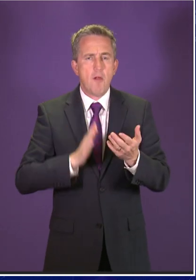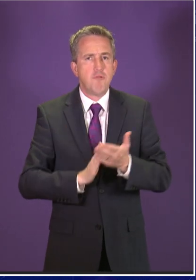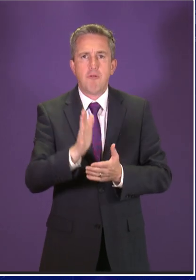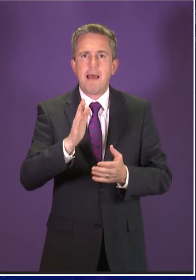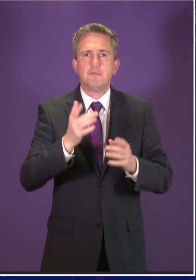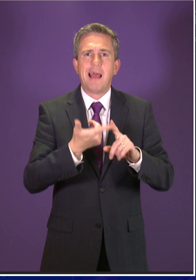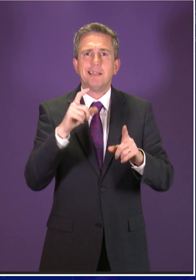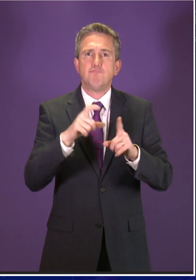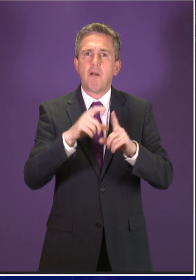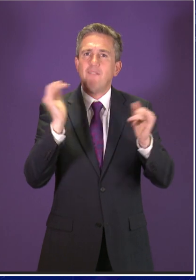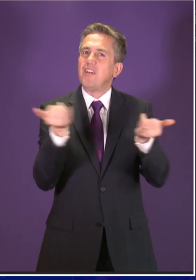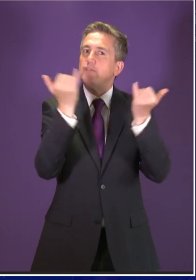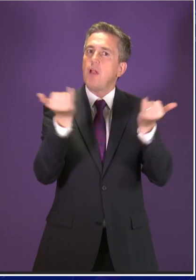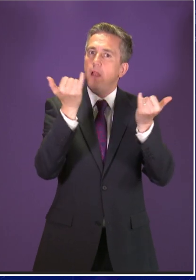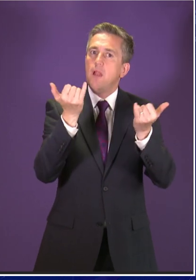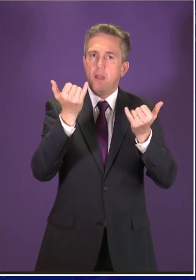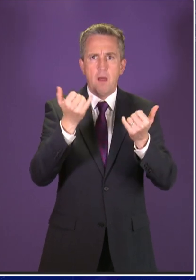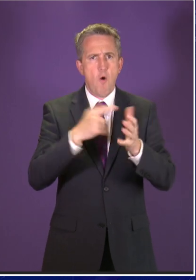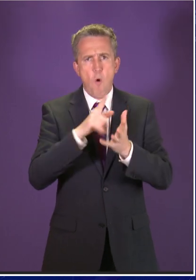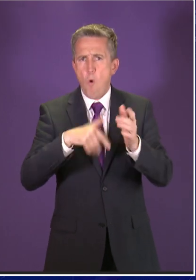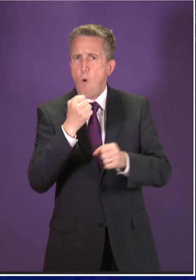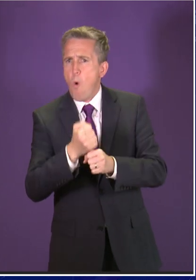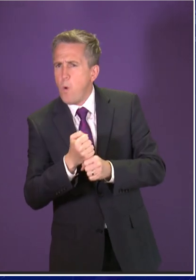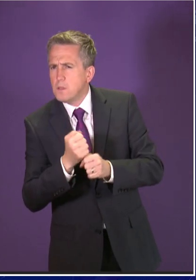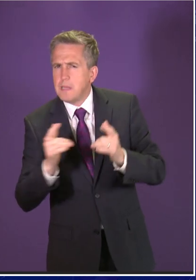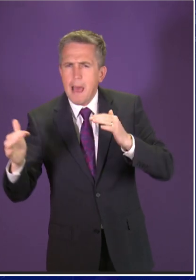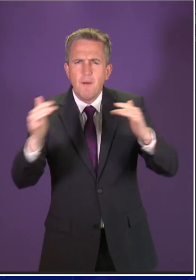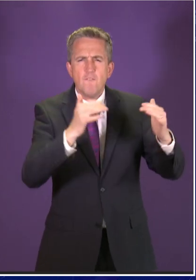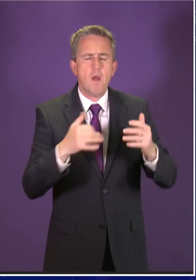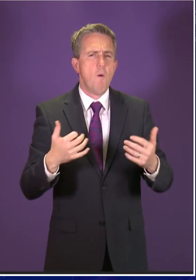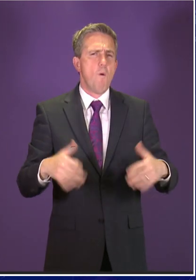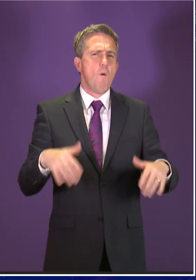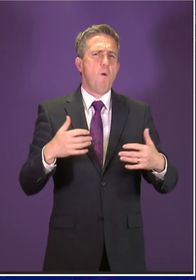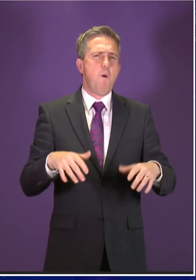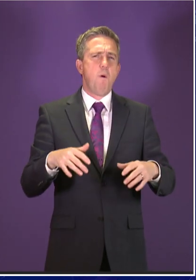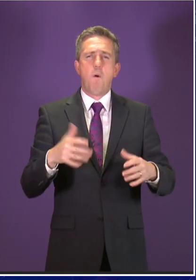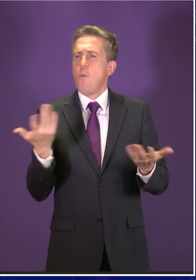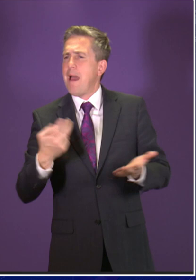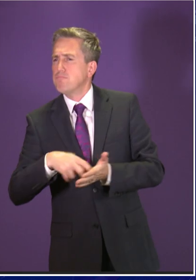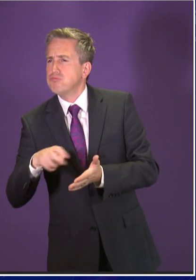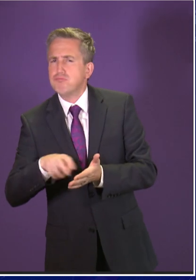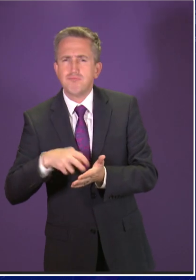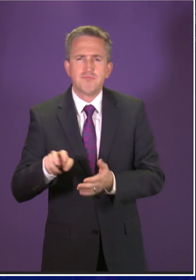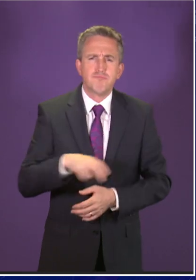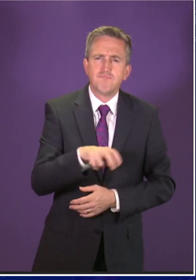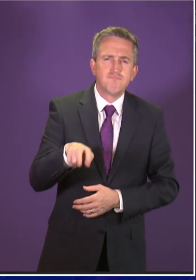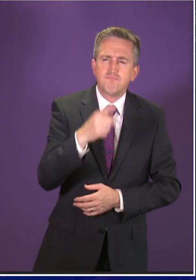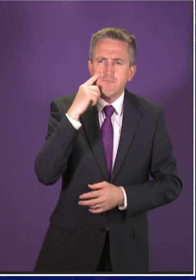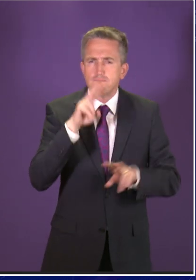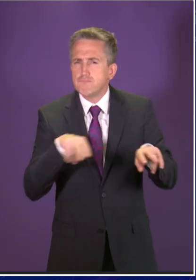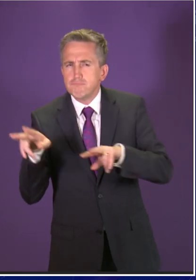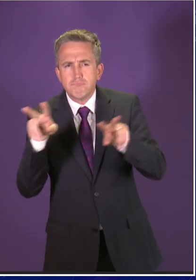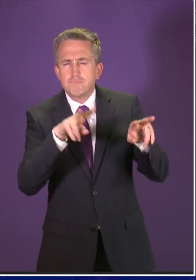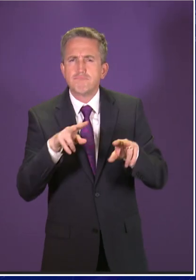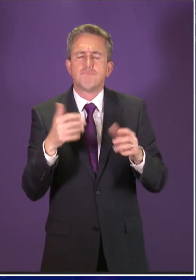during this period of August. And it is obvious everywhere in Edinburgh at this time that the